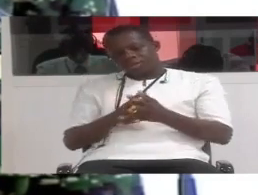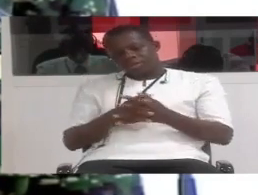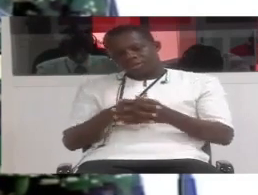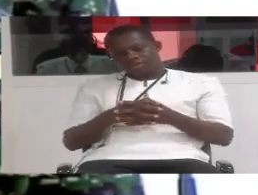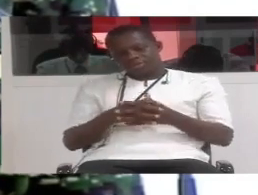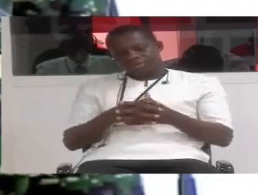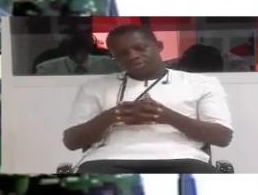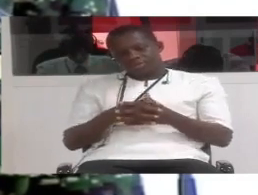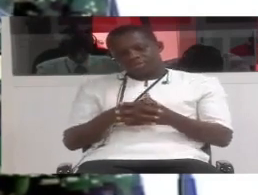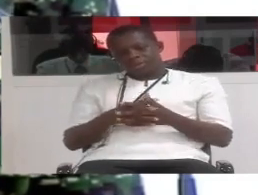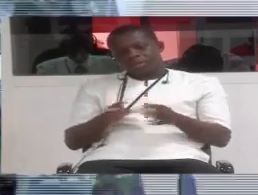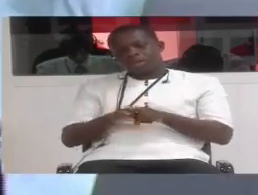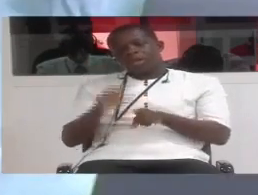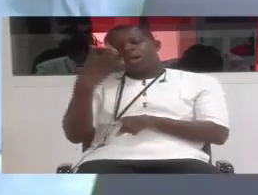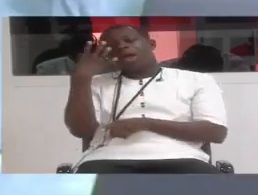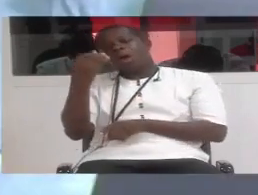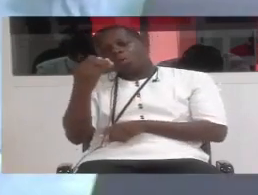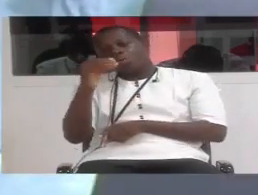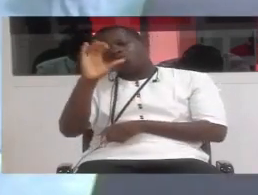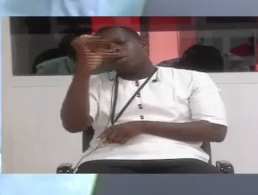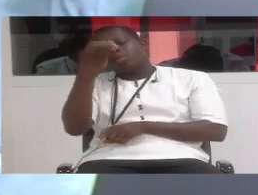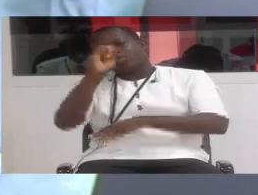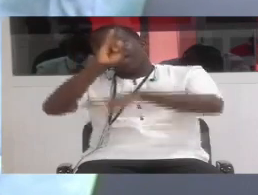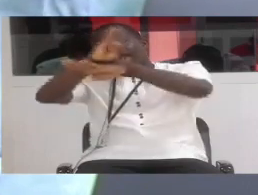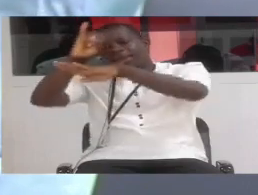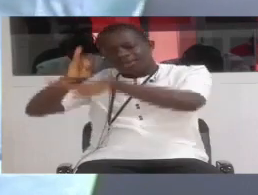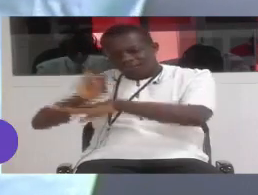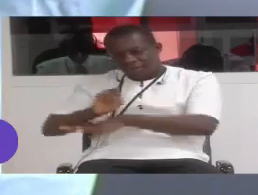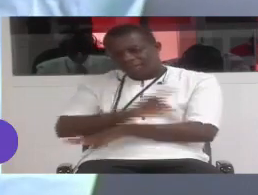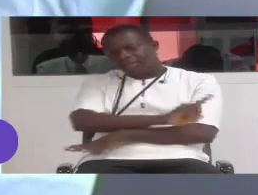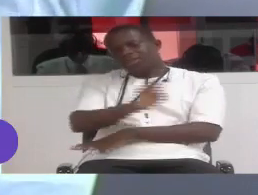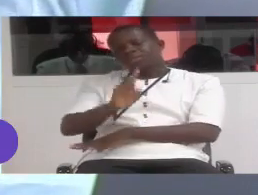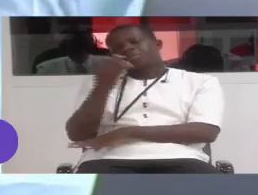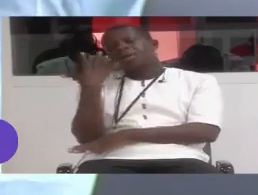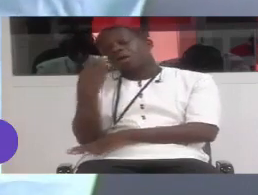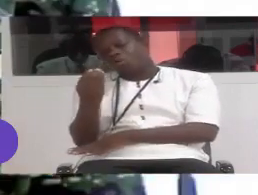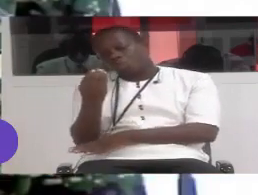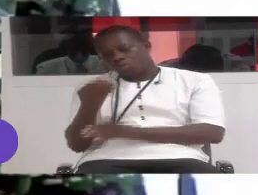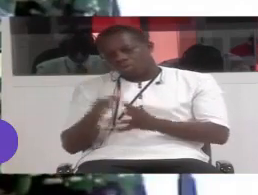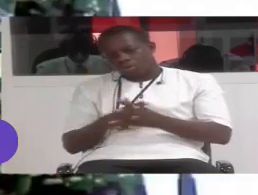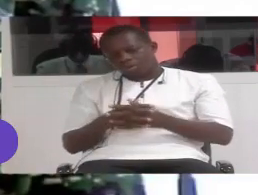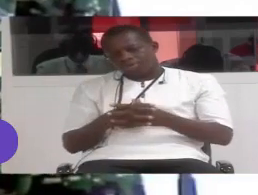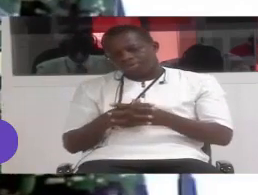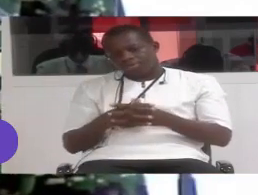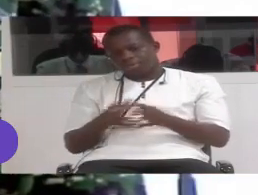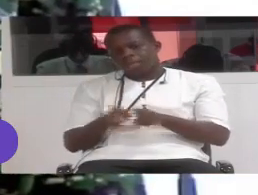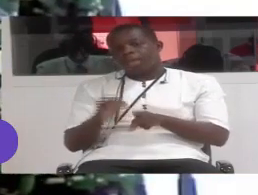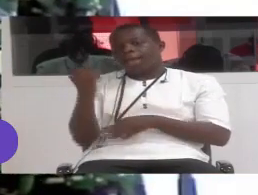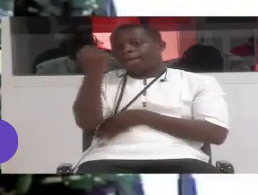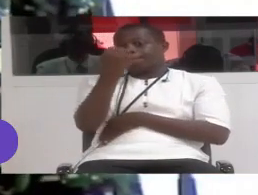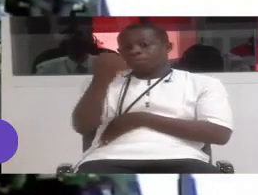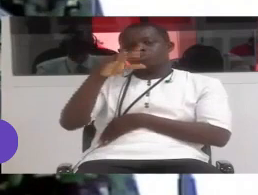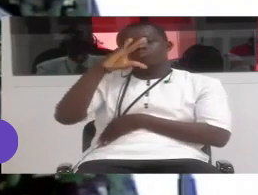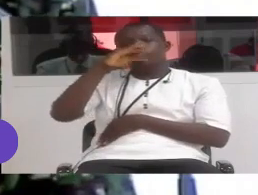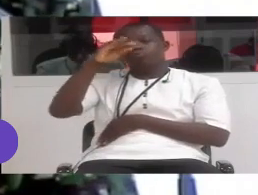we arrested them. How were you able to identify them? Naka ngeen xamé gaay ci bir nit ñi ndaxte ñu ngi doon wax ak